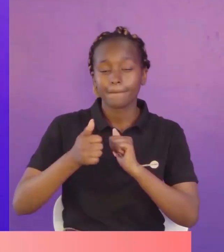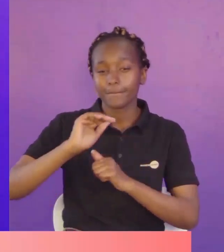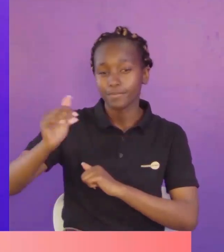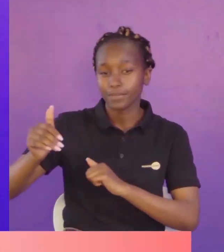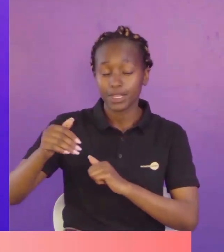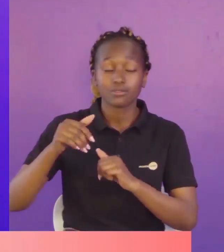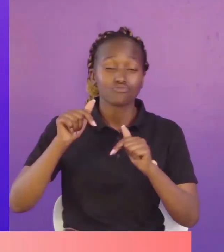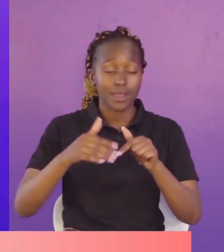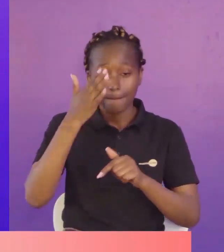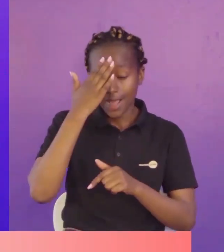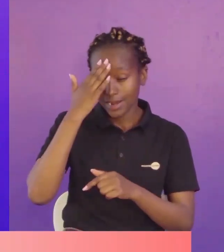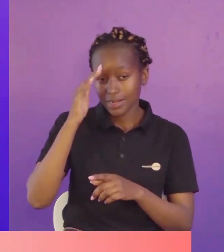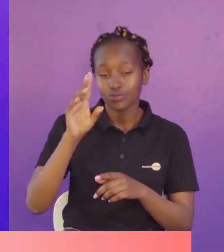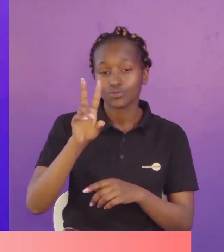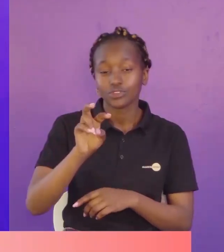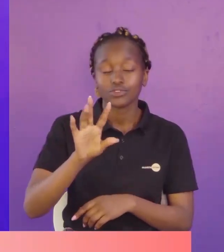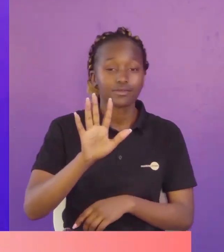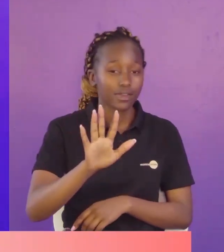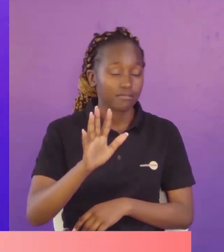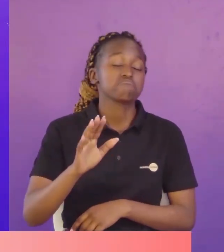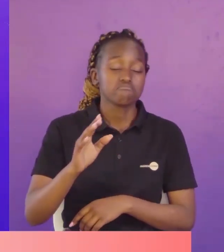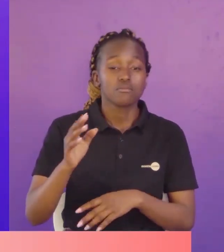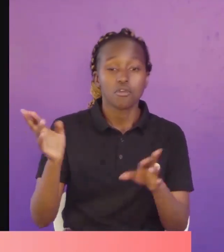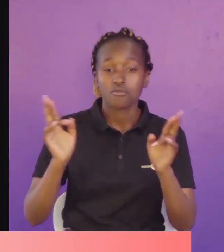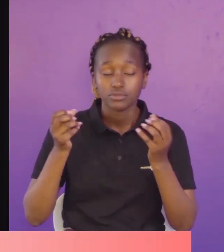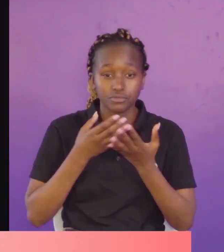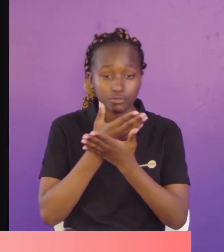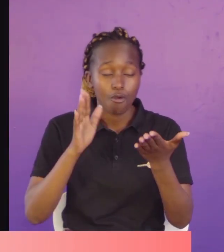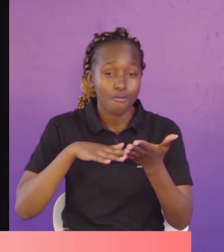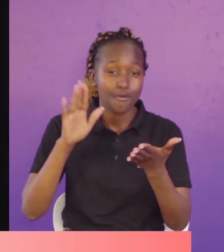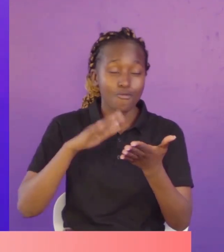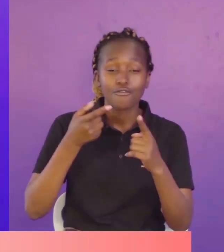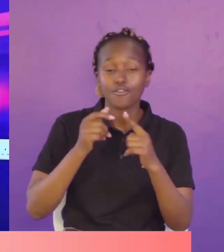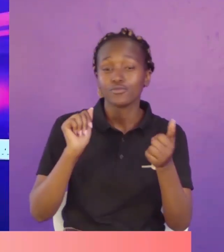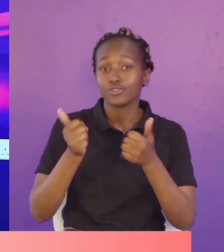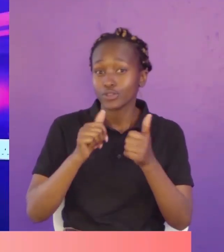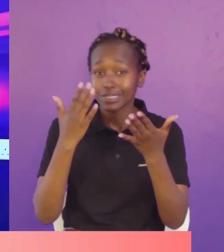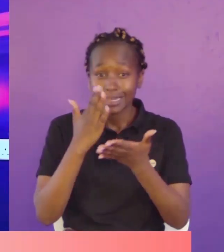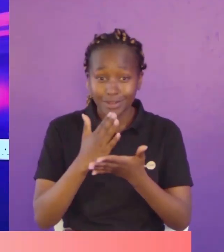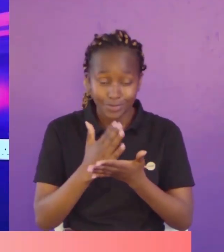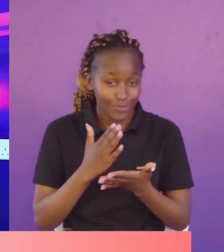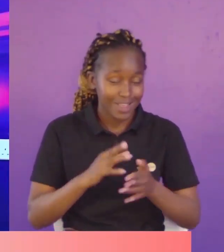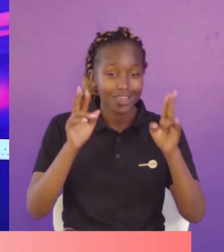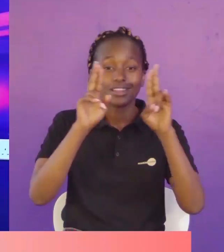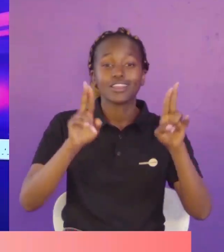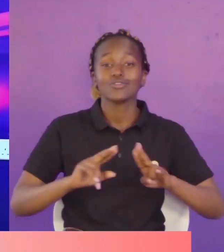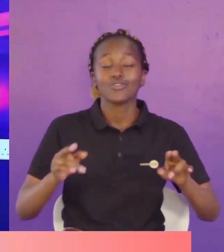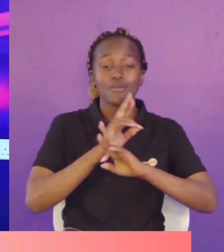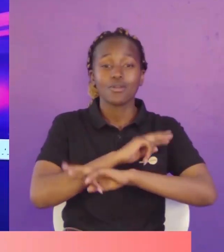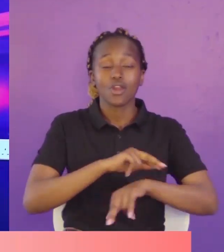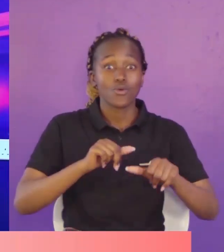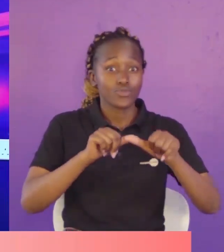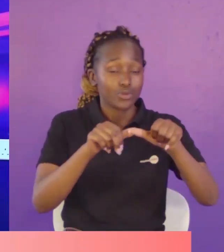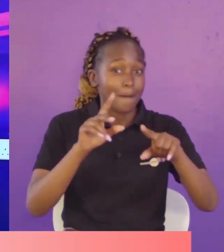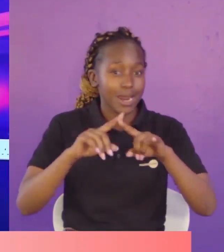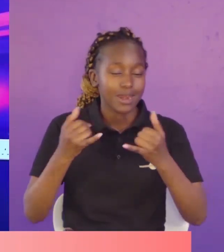have a great show lined up for you. As the international break continues, we'll be talking about the